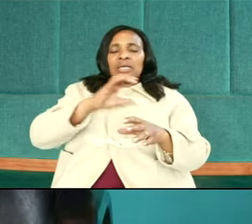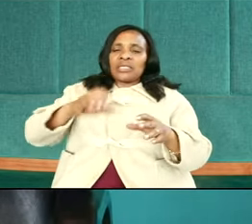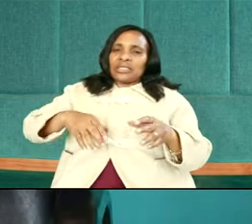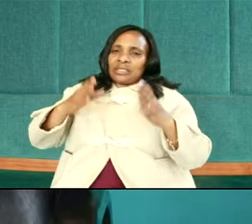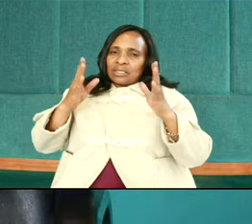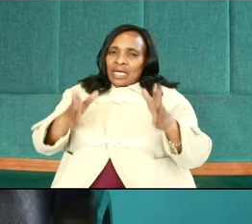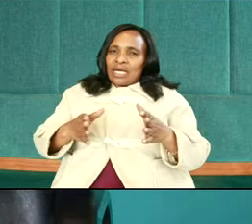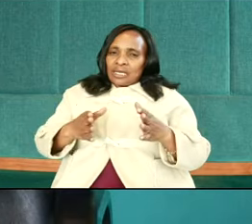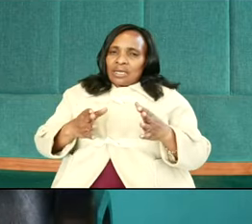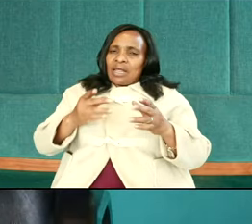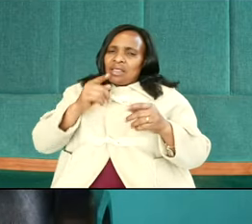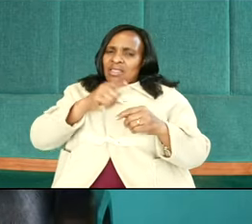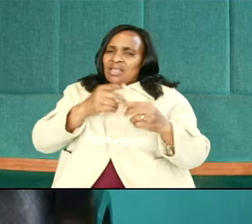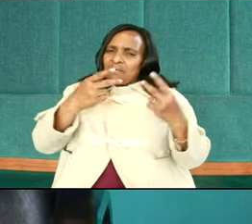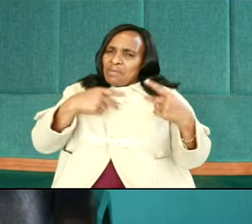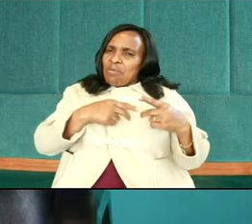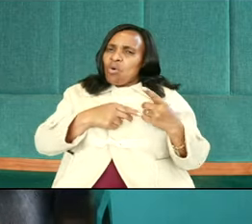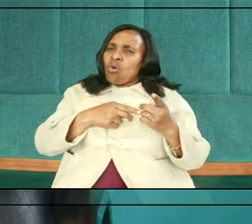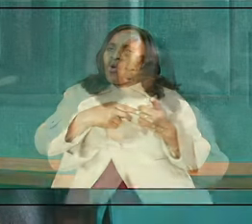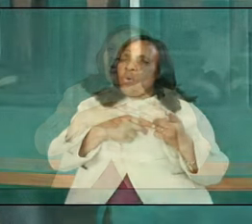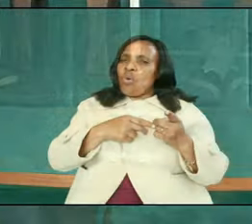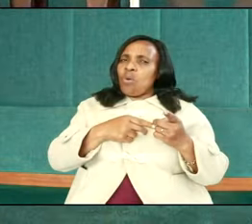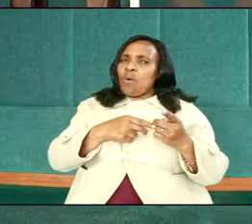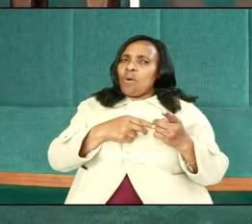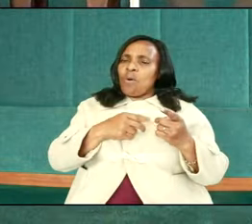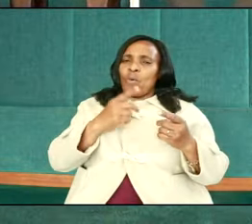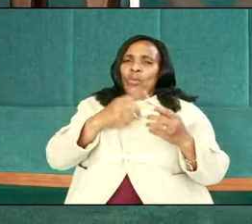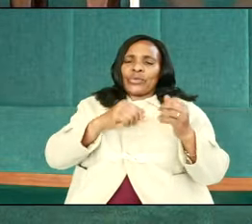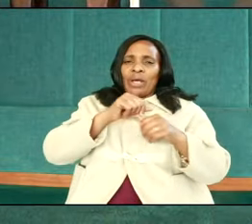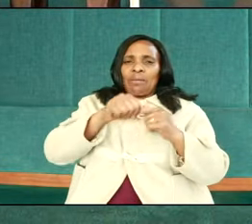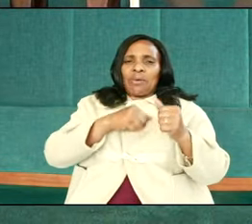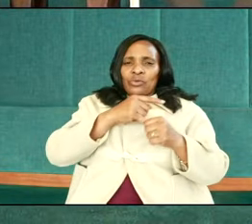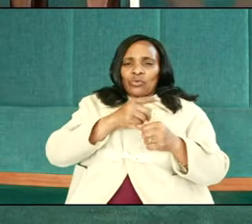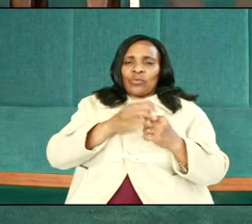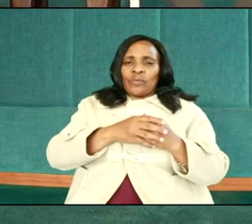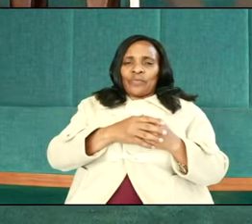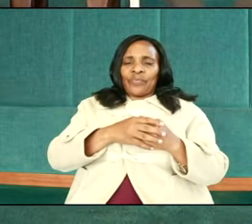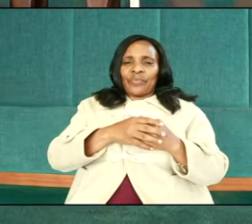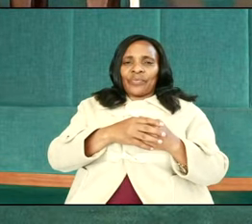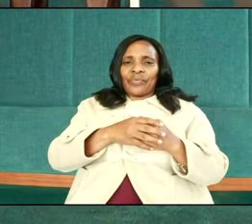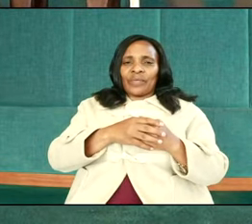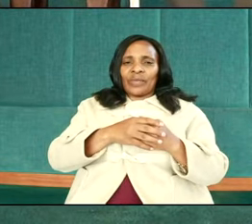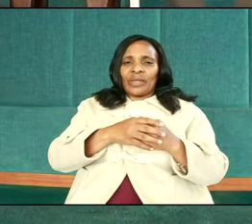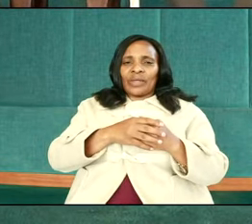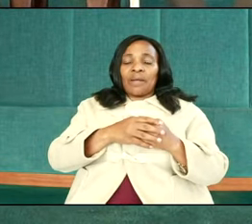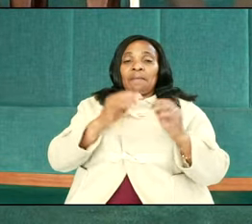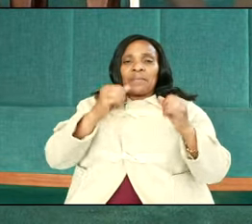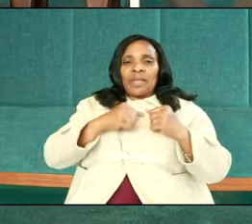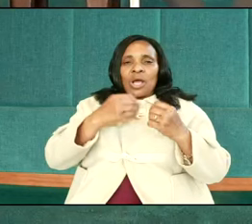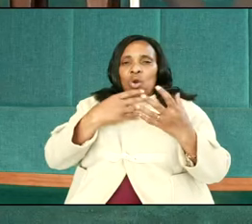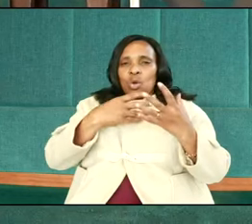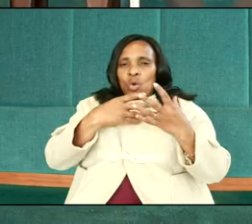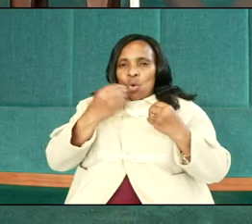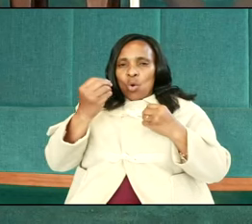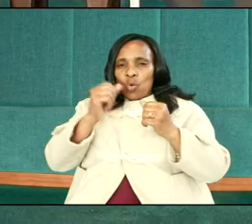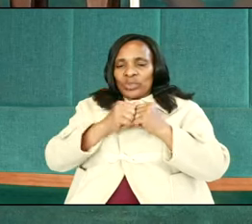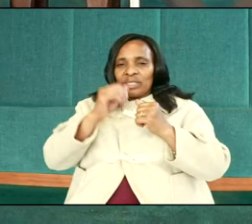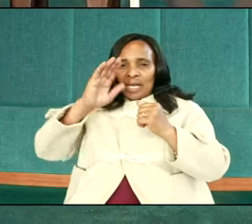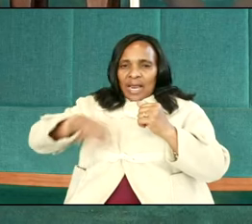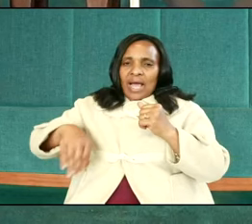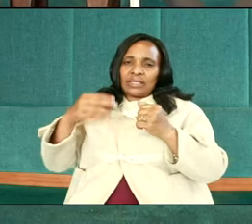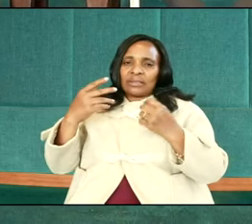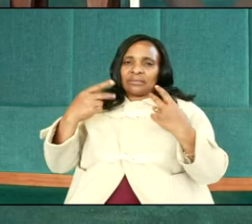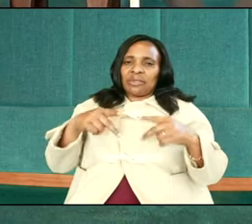I'd go with the former. Mm-hmm. What about you, Silas? What do you think? I think I'll go with the latter because if you think about